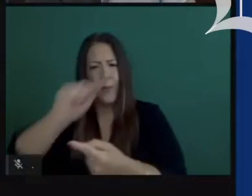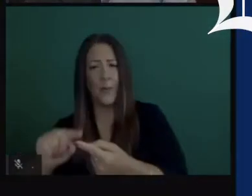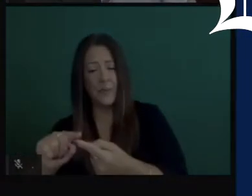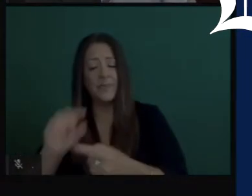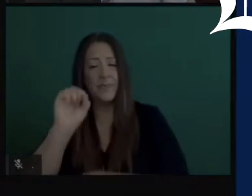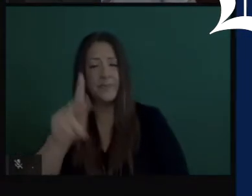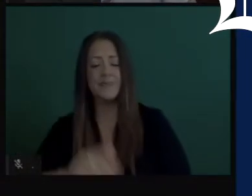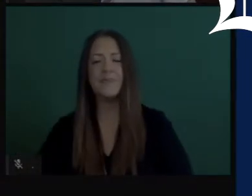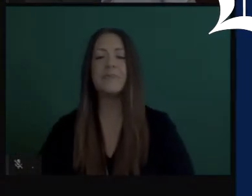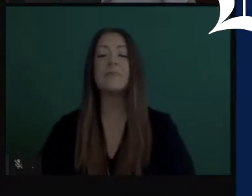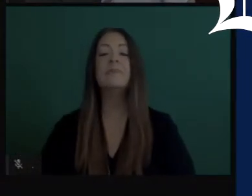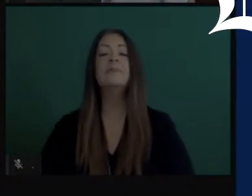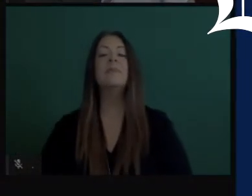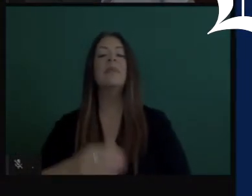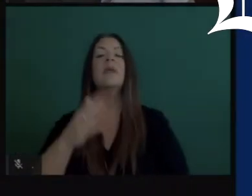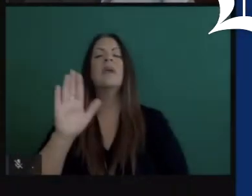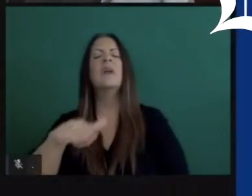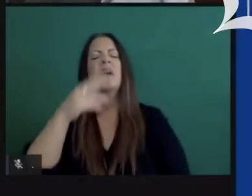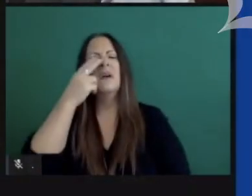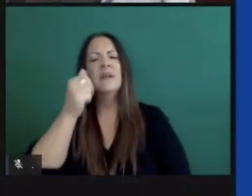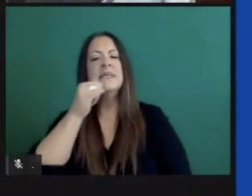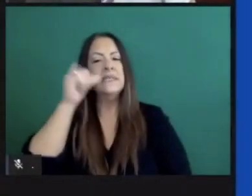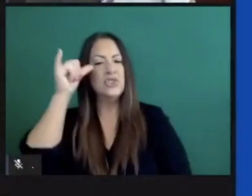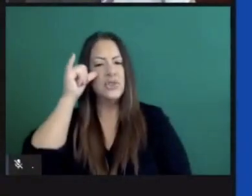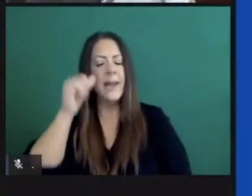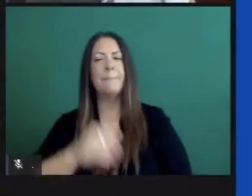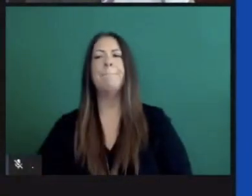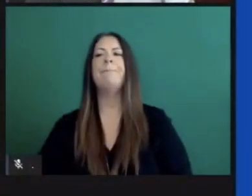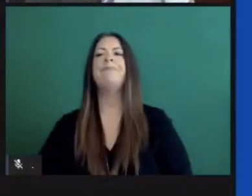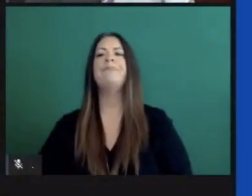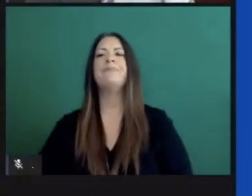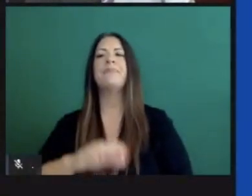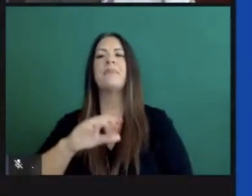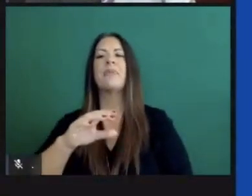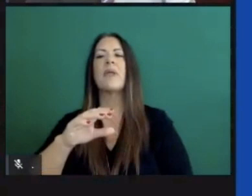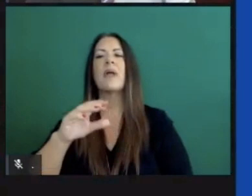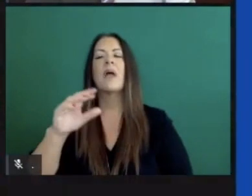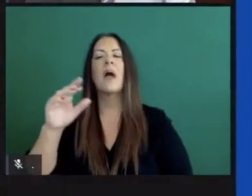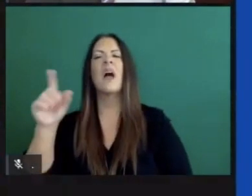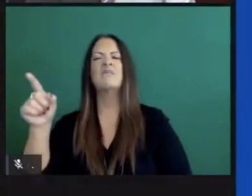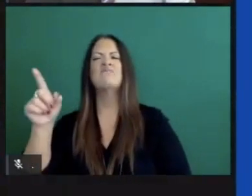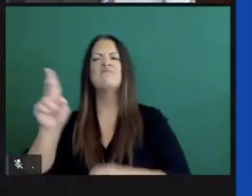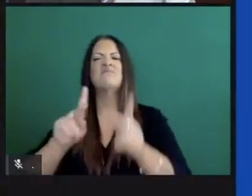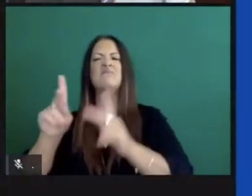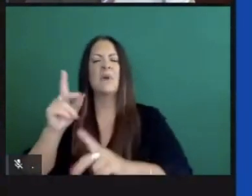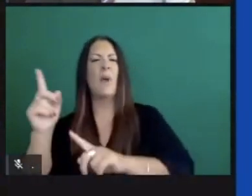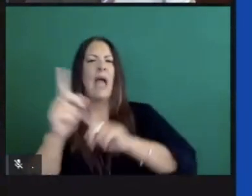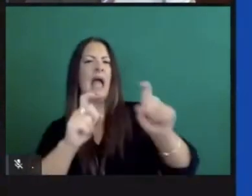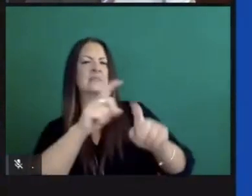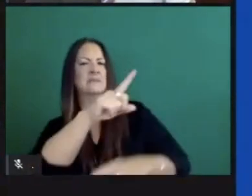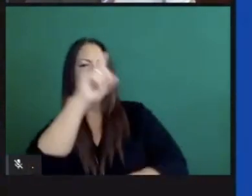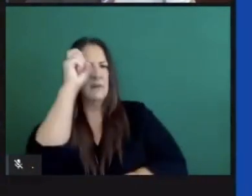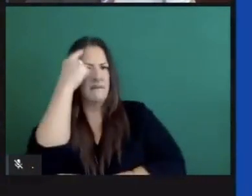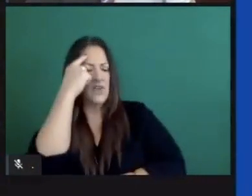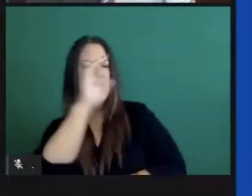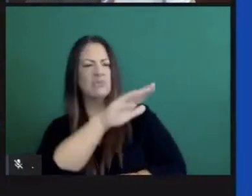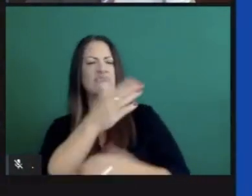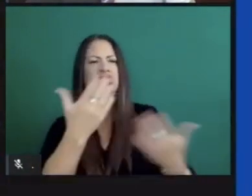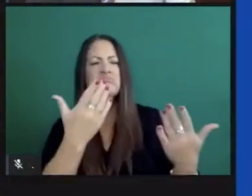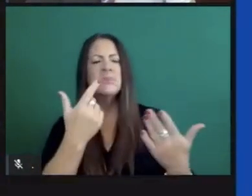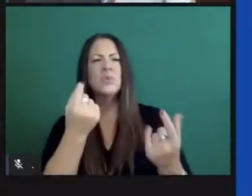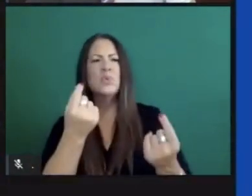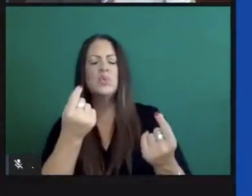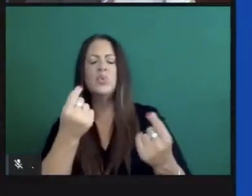Before getting into Halloween, yesterday the governor was asked about the issuance of our guidance for